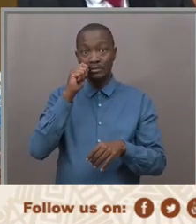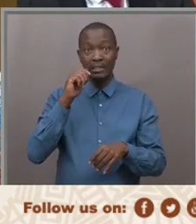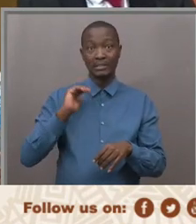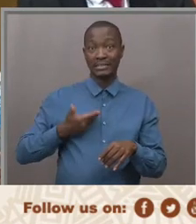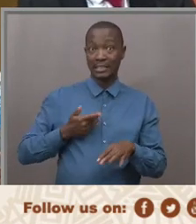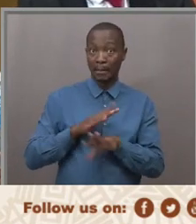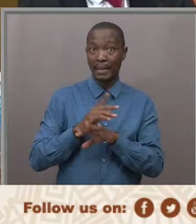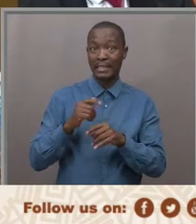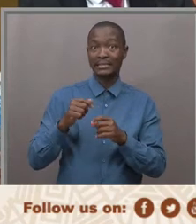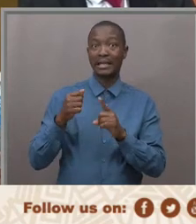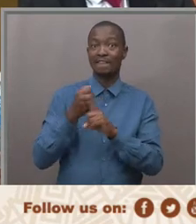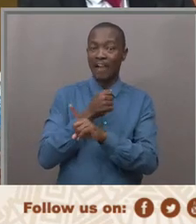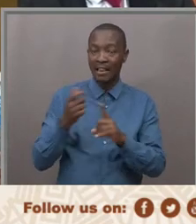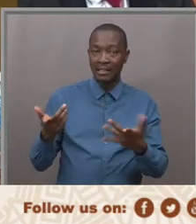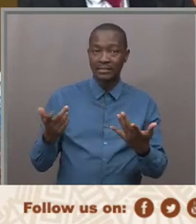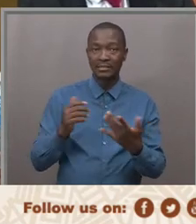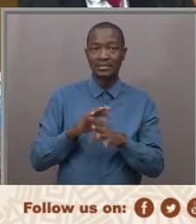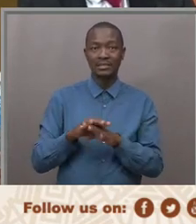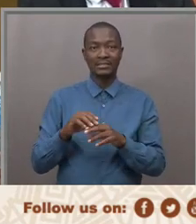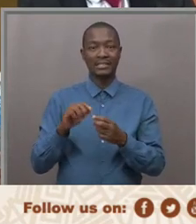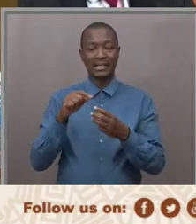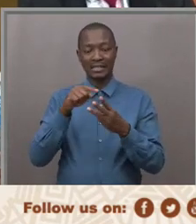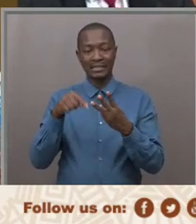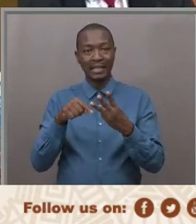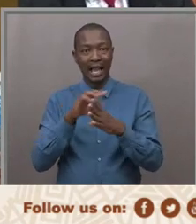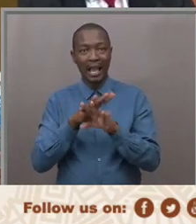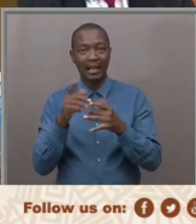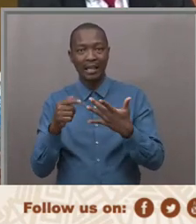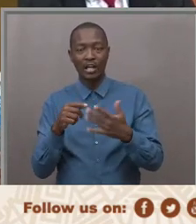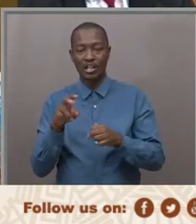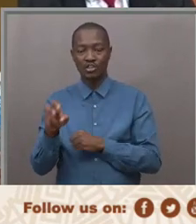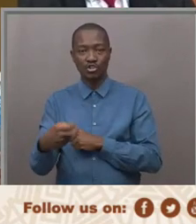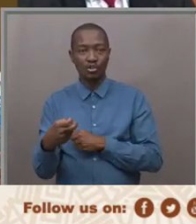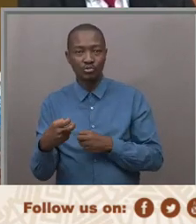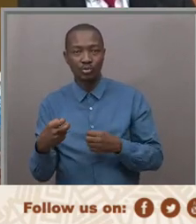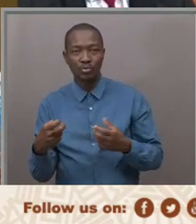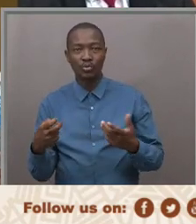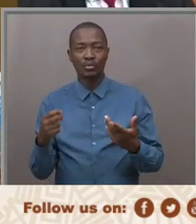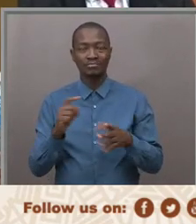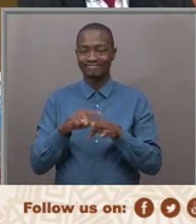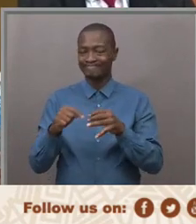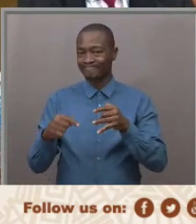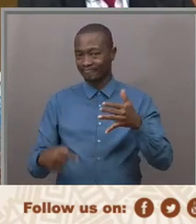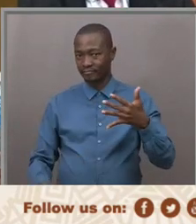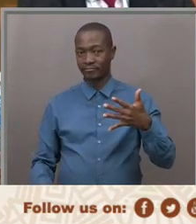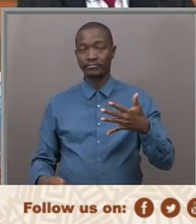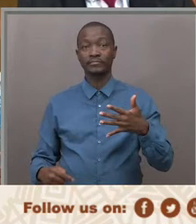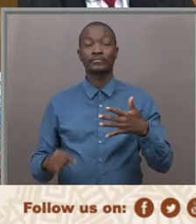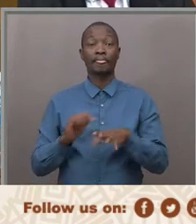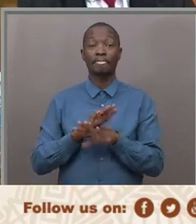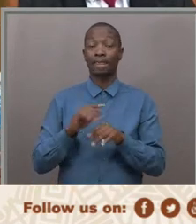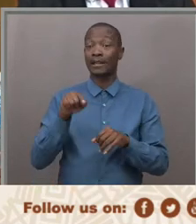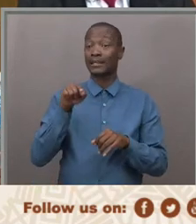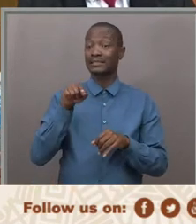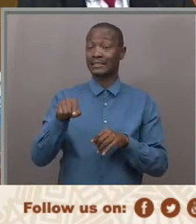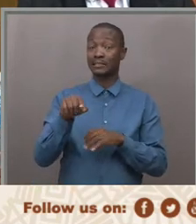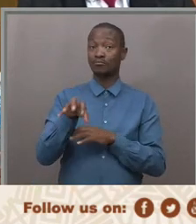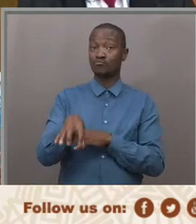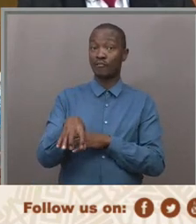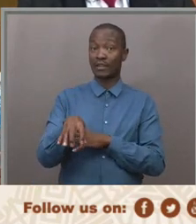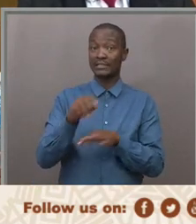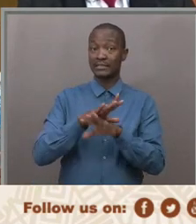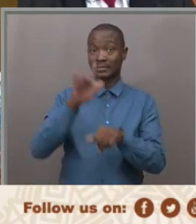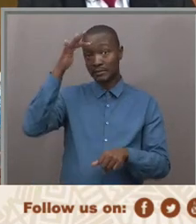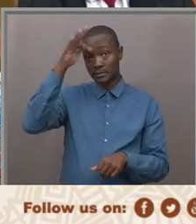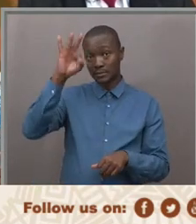the trio crimes, counterfeit goods, and so on. So this provincial government is